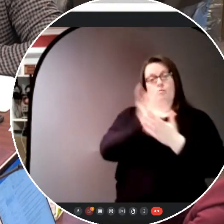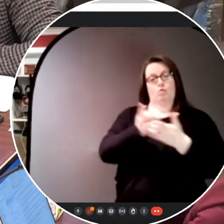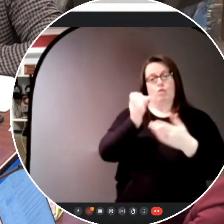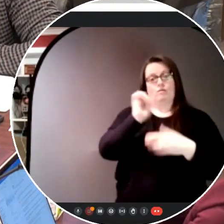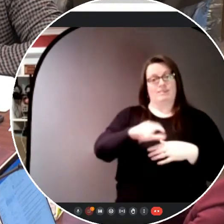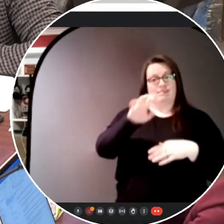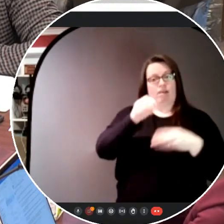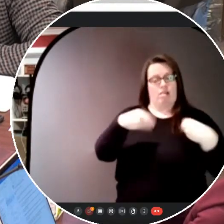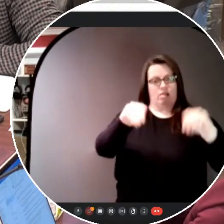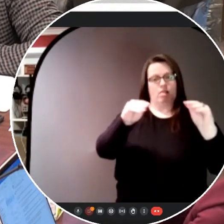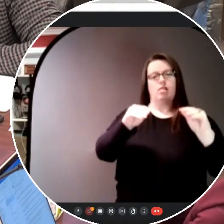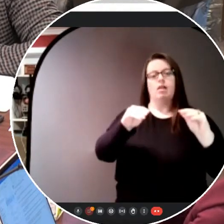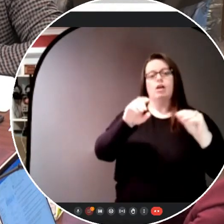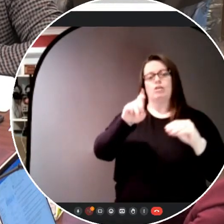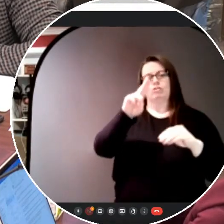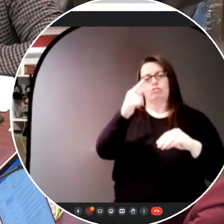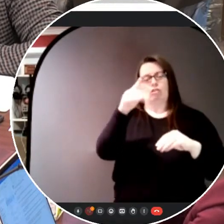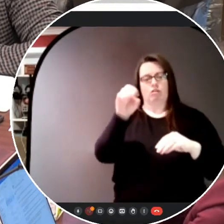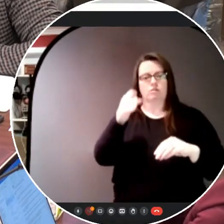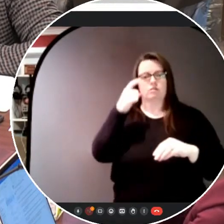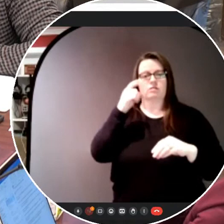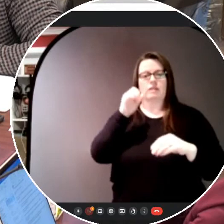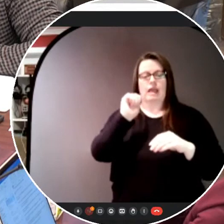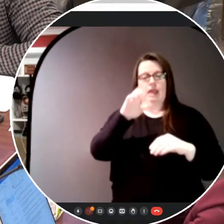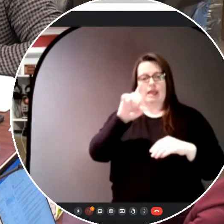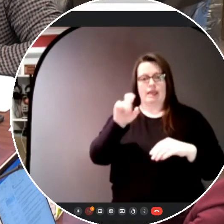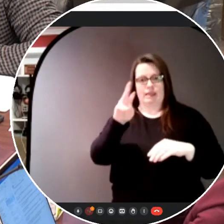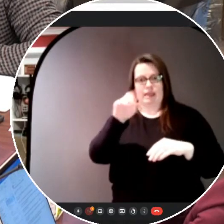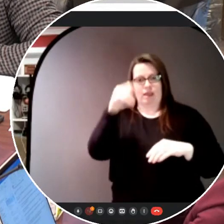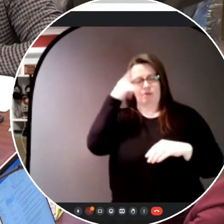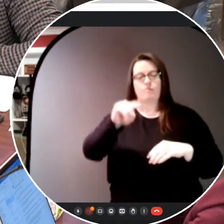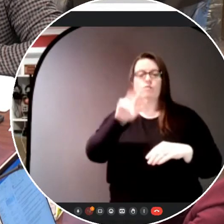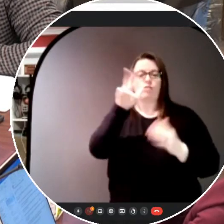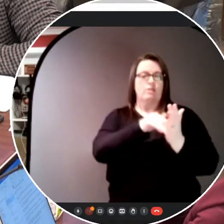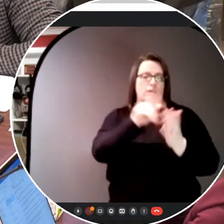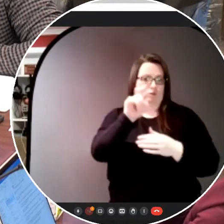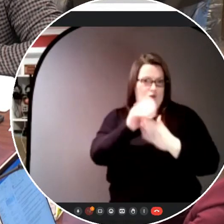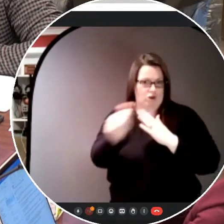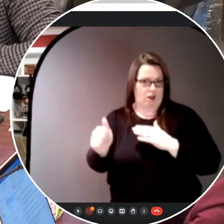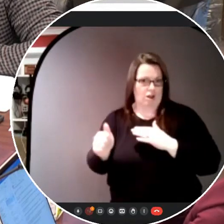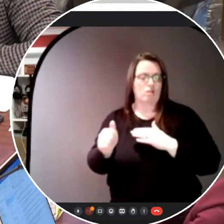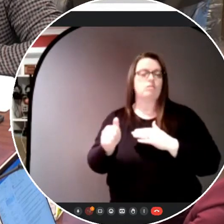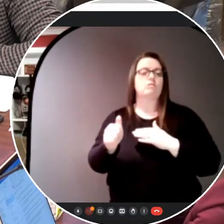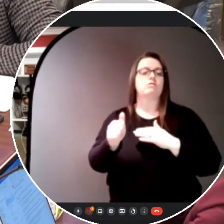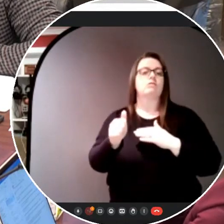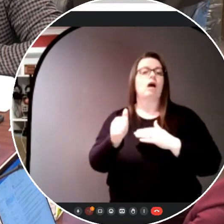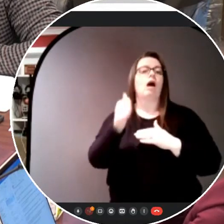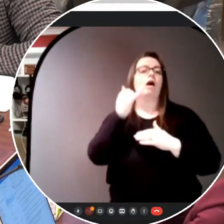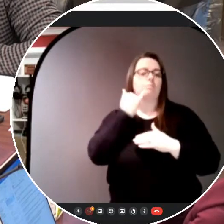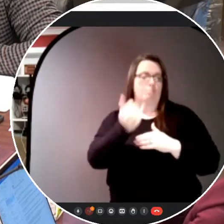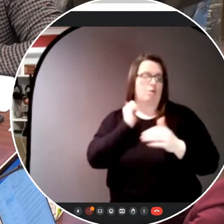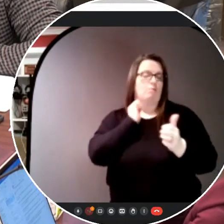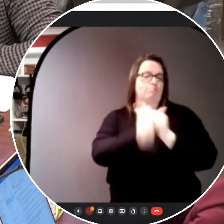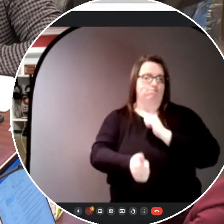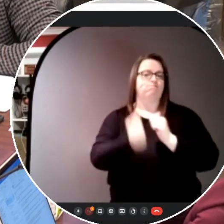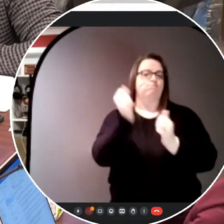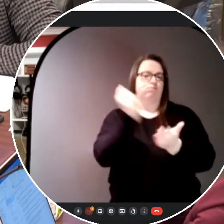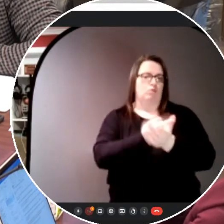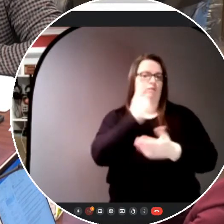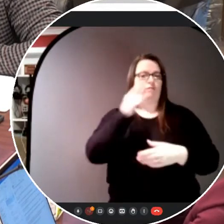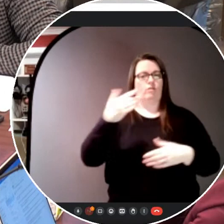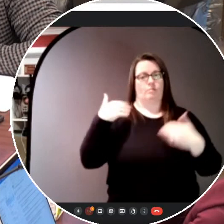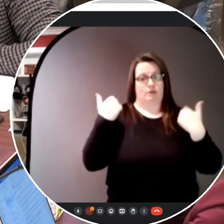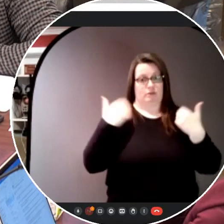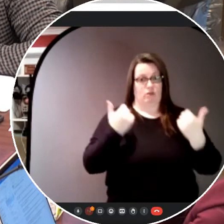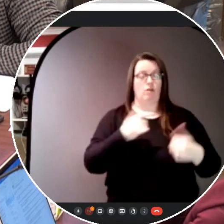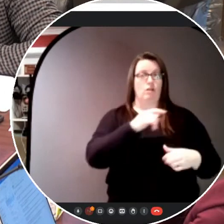in Lapoille for $3,100, subject to ministerial approval. We've already got it moved and seconded. Is there any discussion